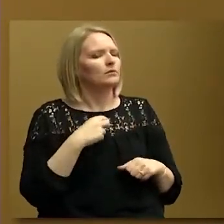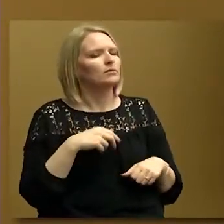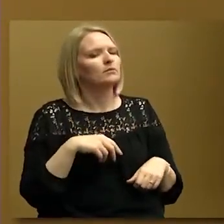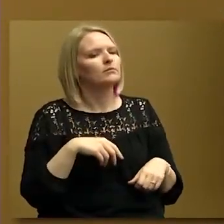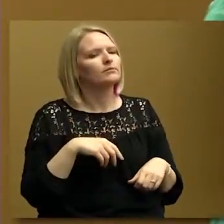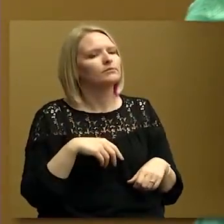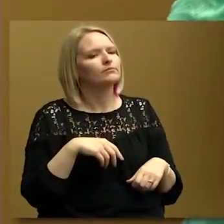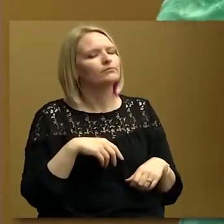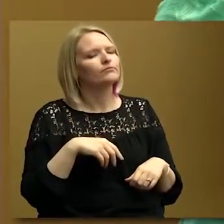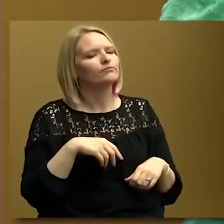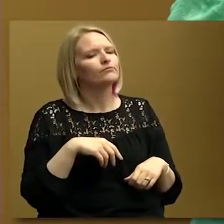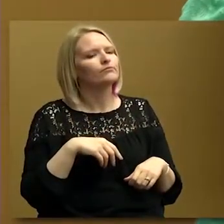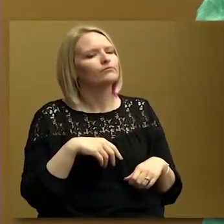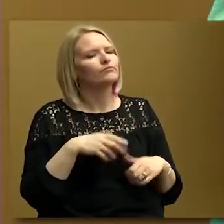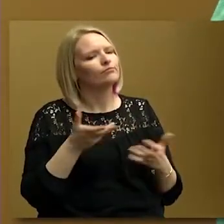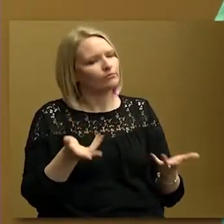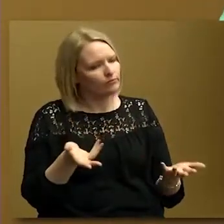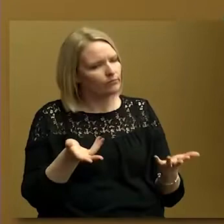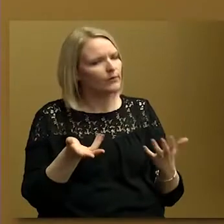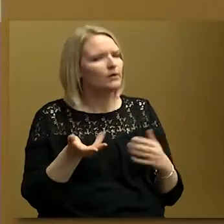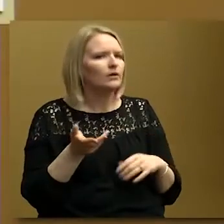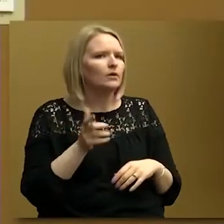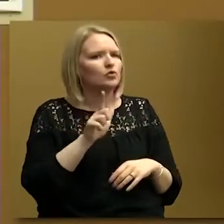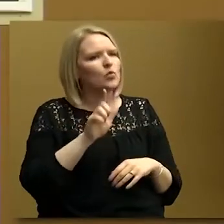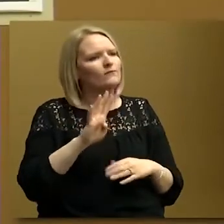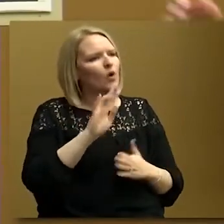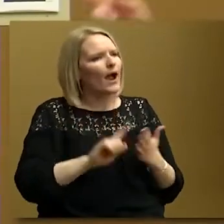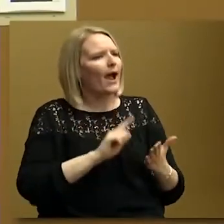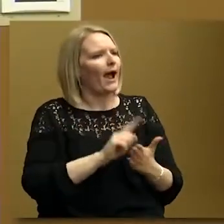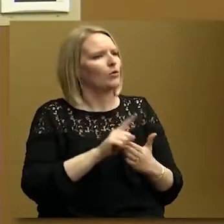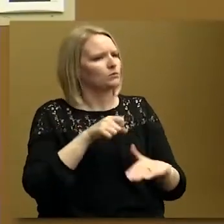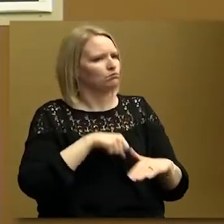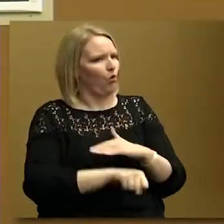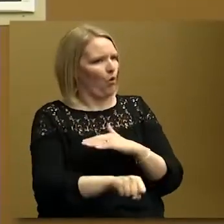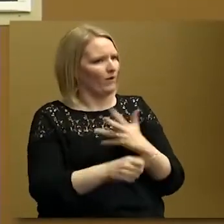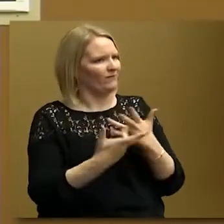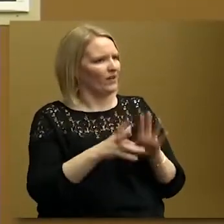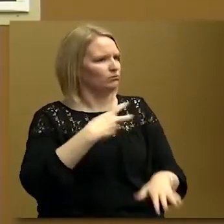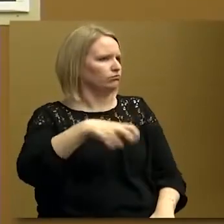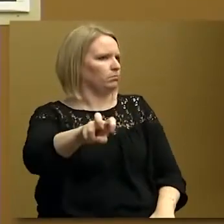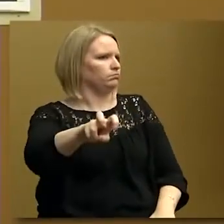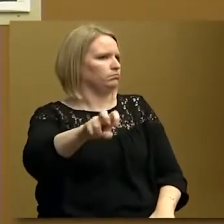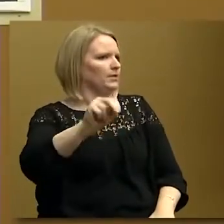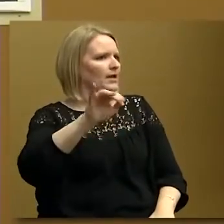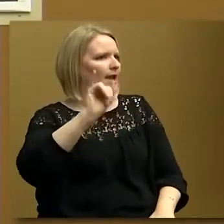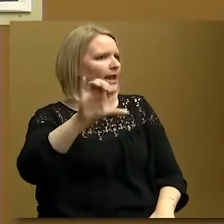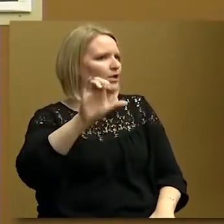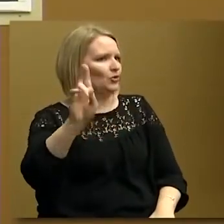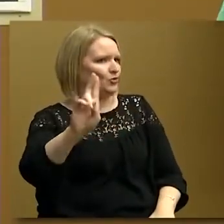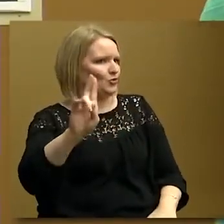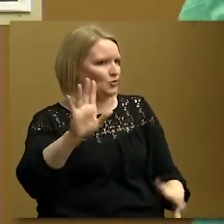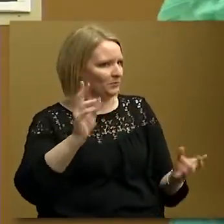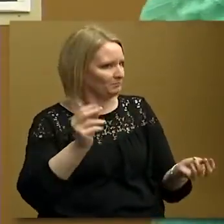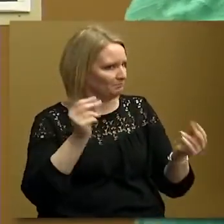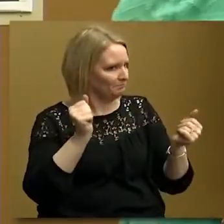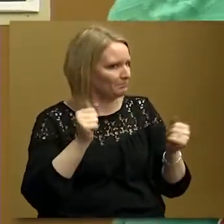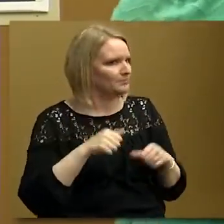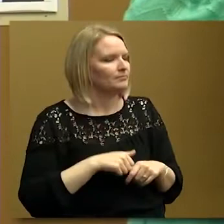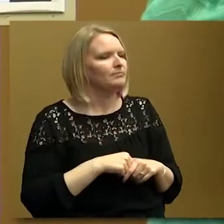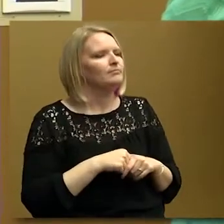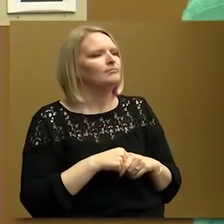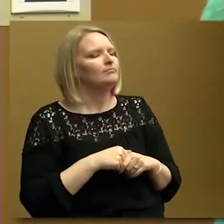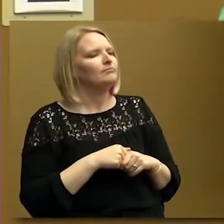he, pretty much within 24 hours of being born, he was whisked off to the NICU. And